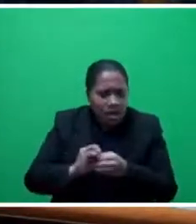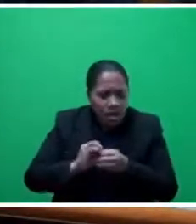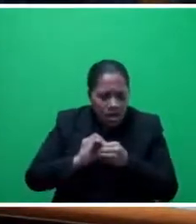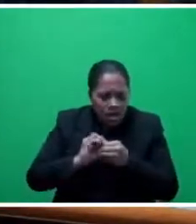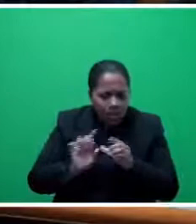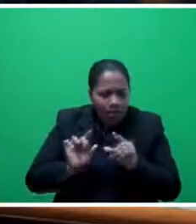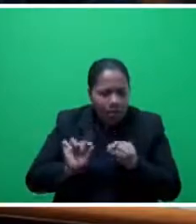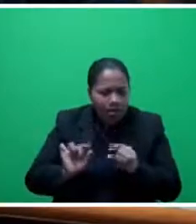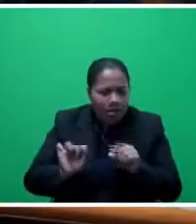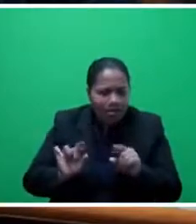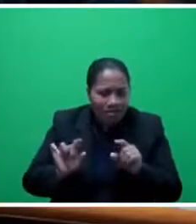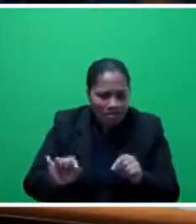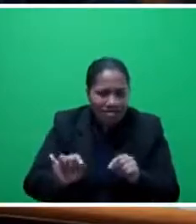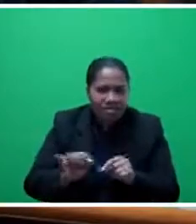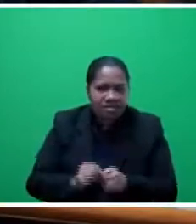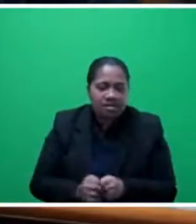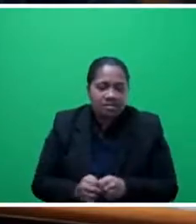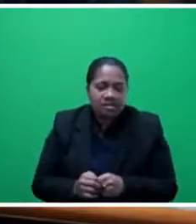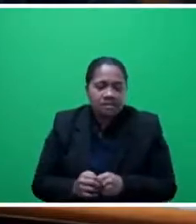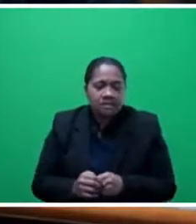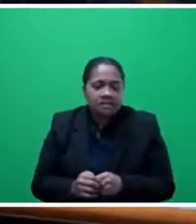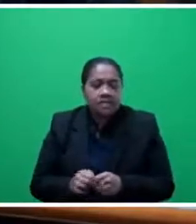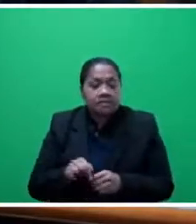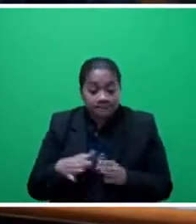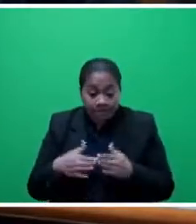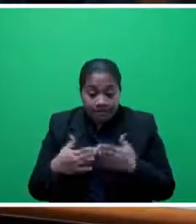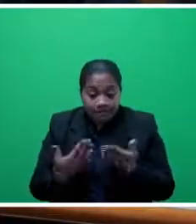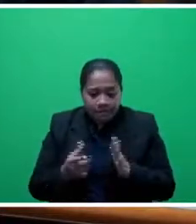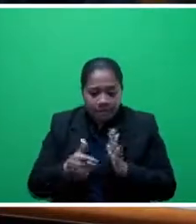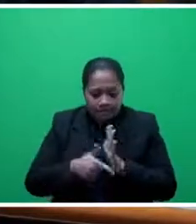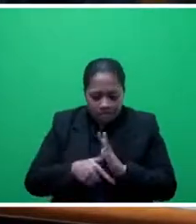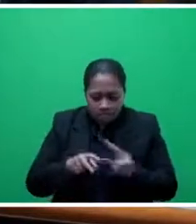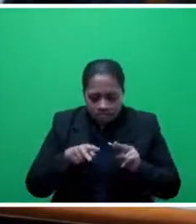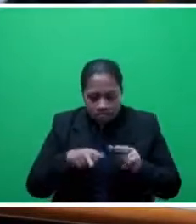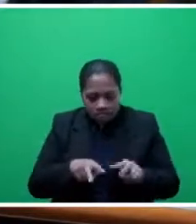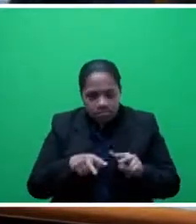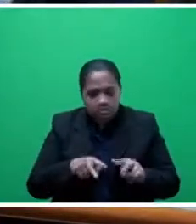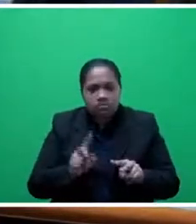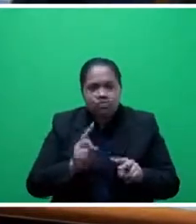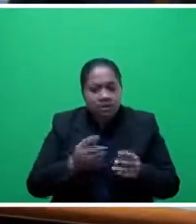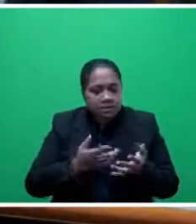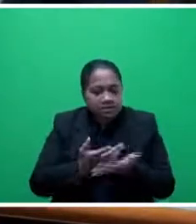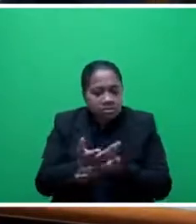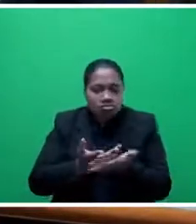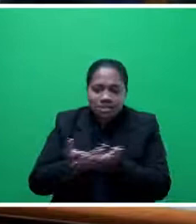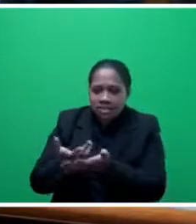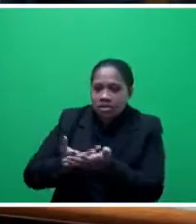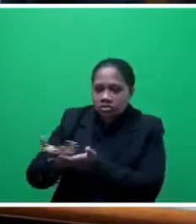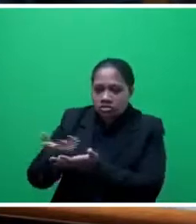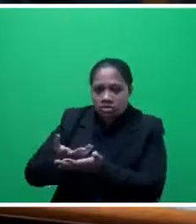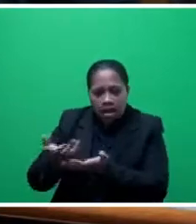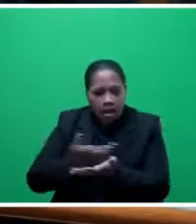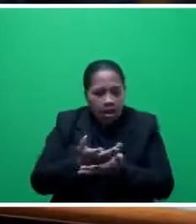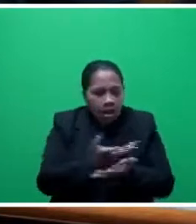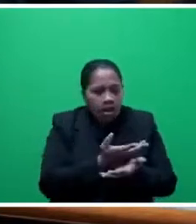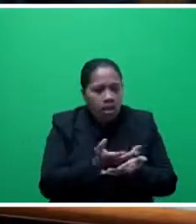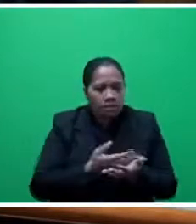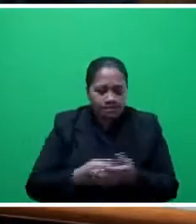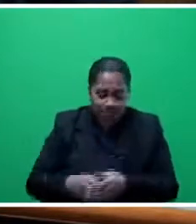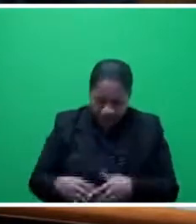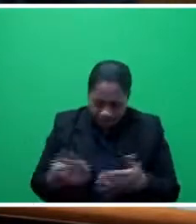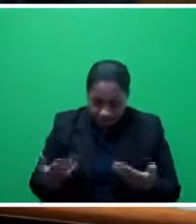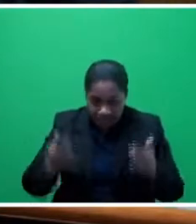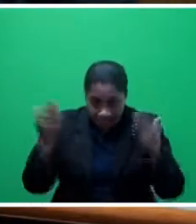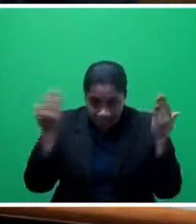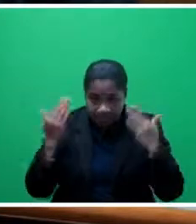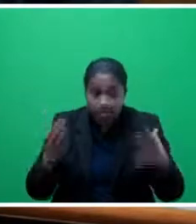trade liberalization in a sense. This is the time to look at the negotiations. So, Mr. Speaker, in conclusion,